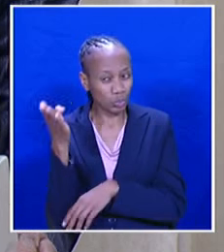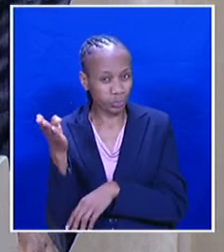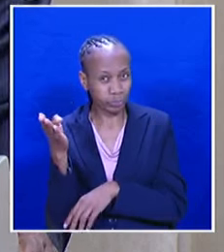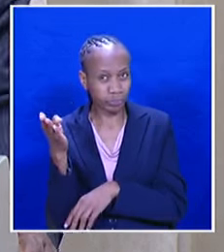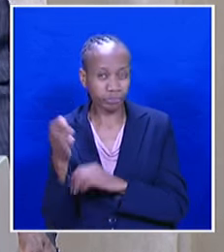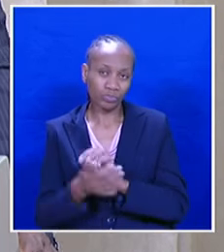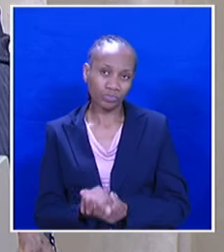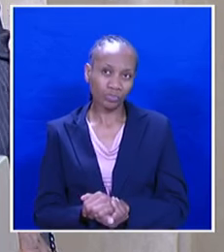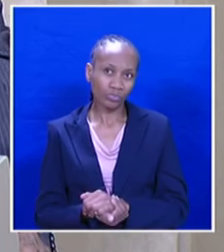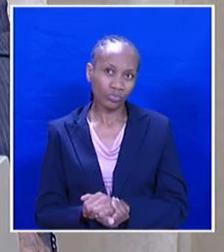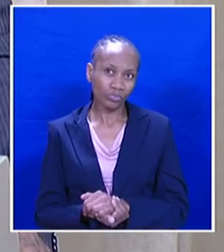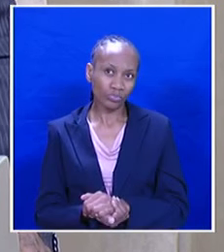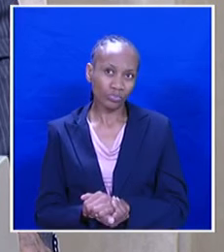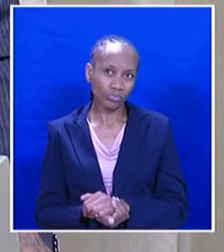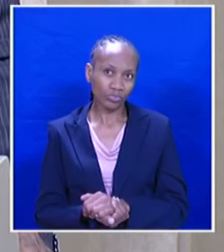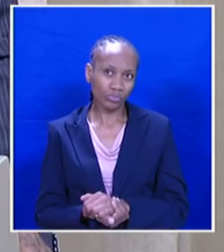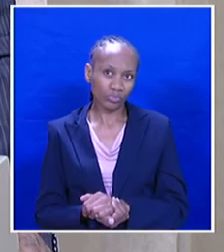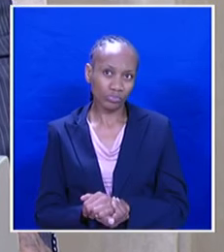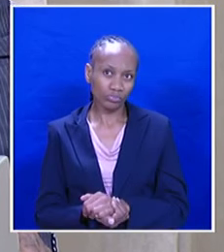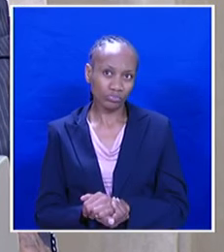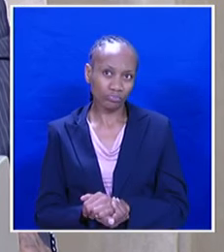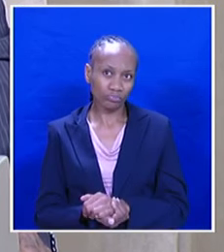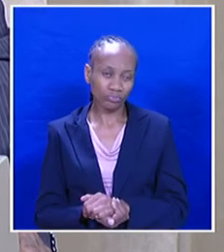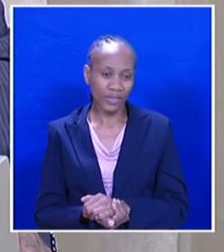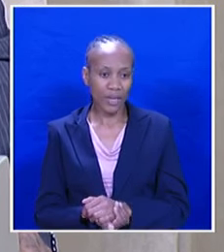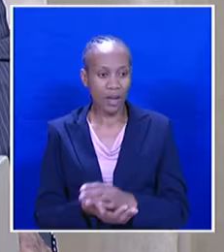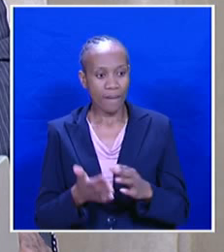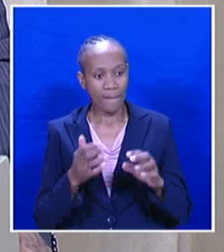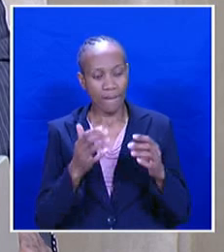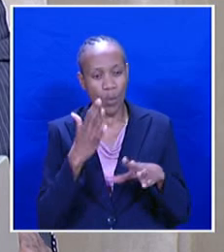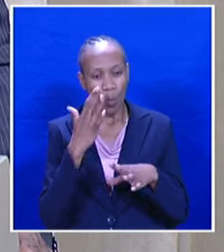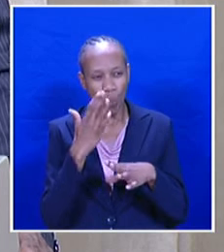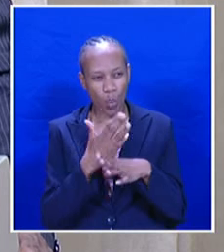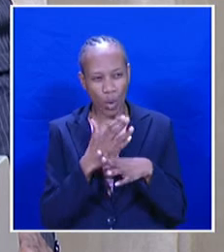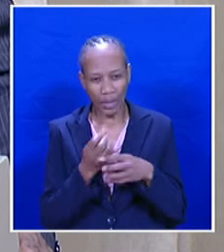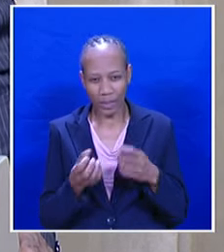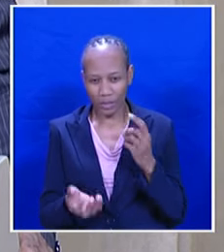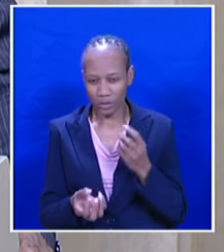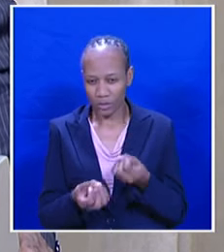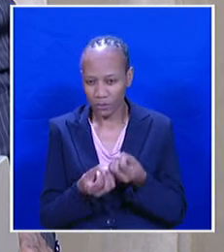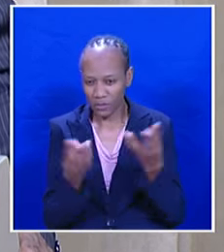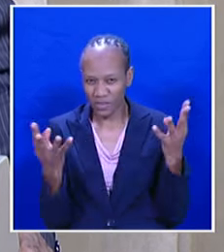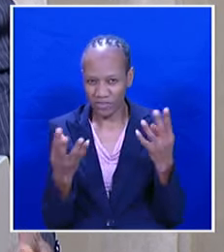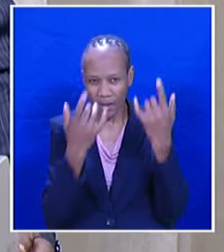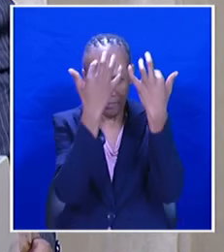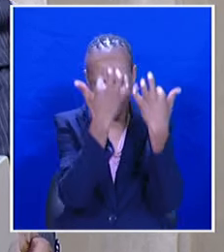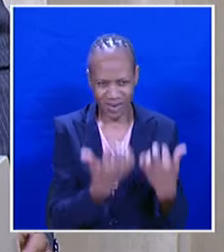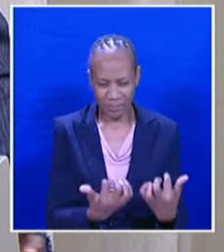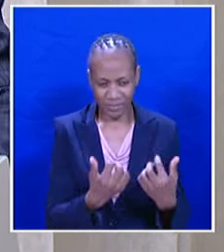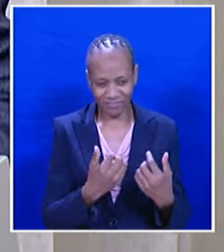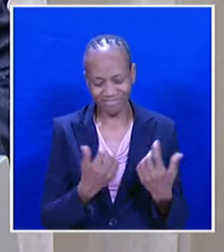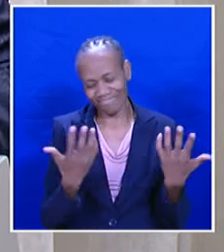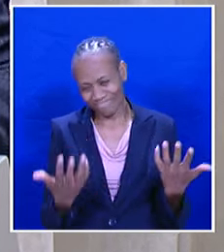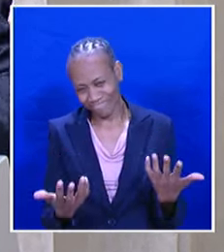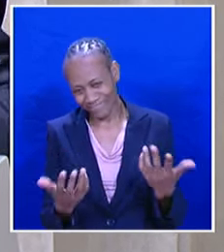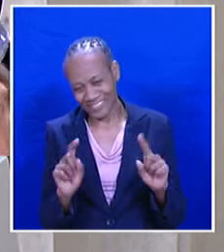verify the job figures should be a challenge, because these jobs are created